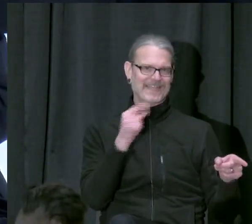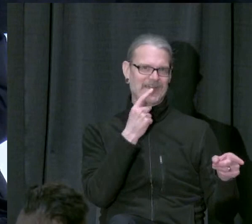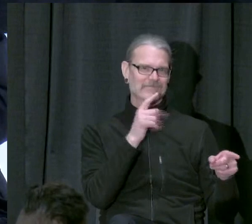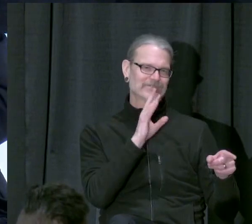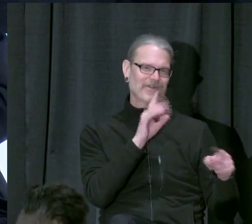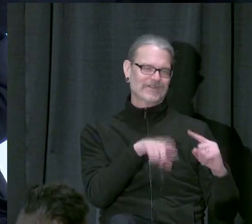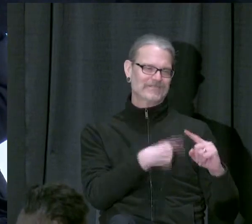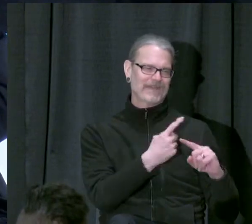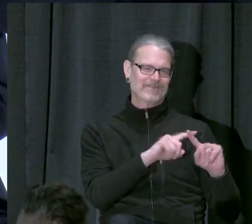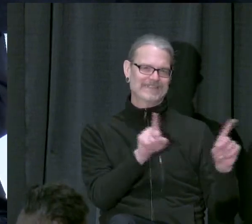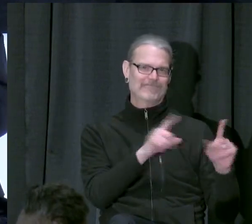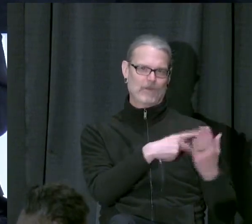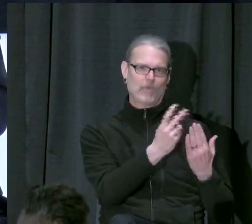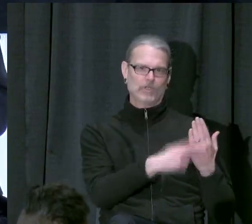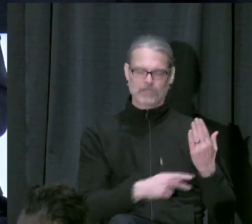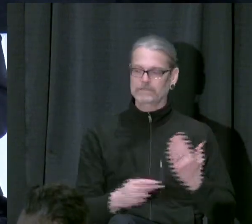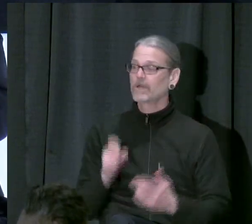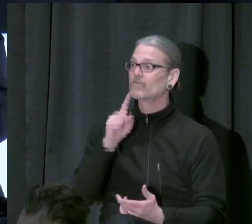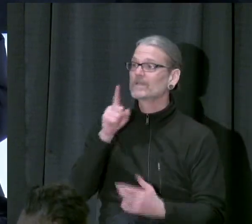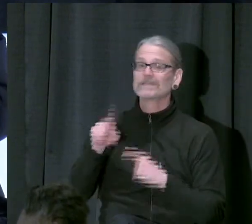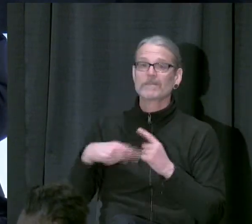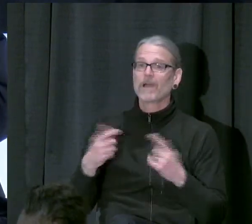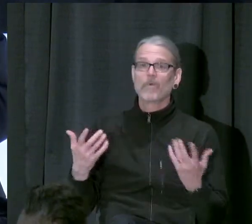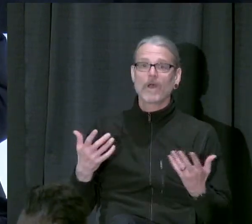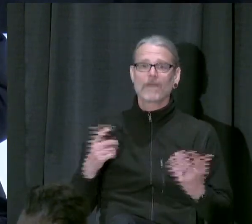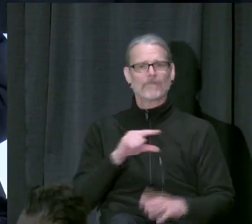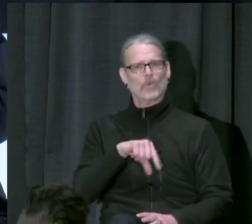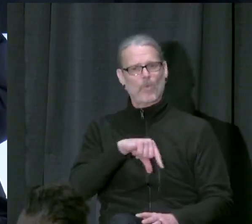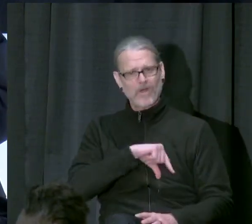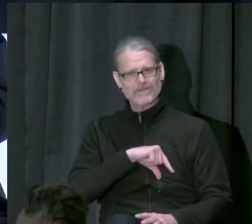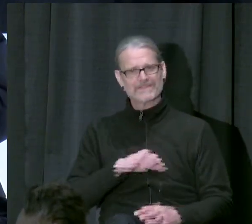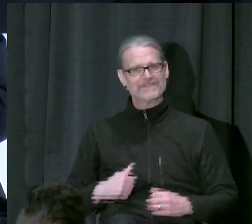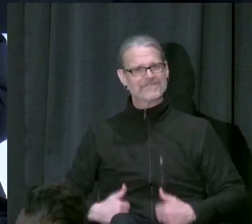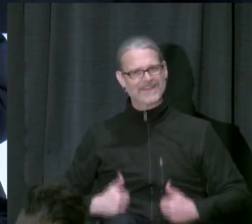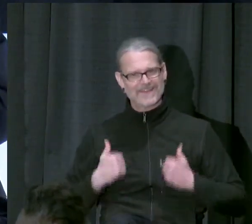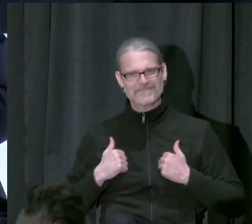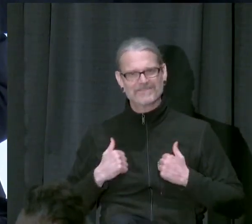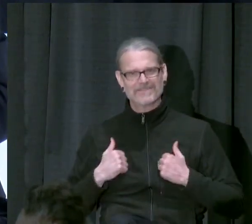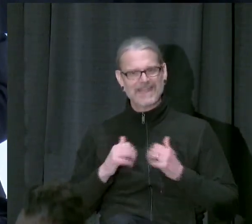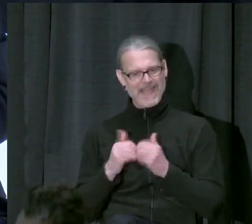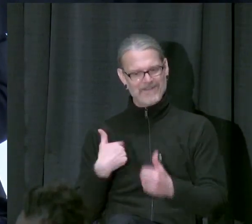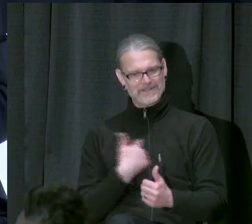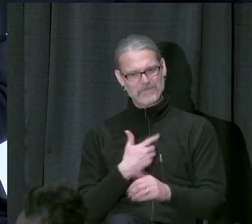different projects, it's all about quality of life. You know, how can you improve your quality of life